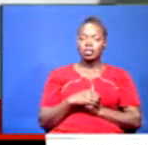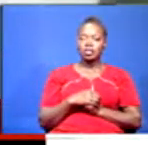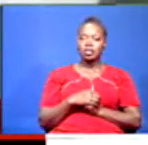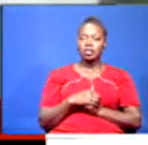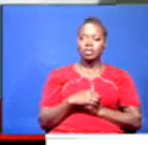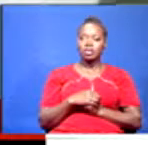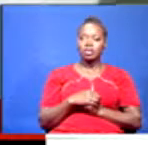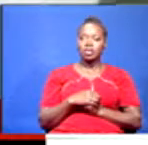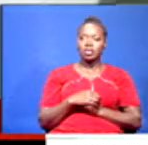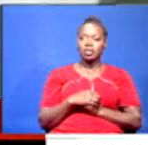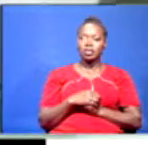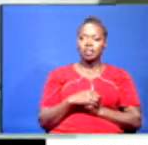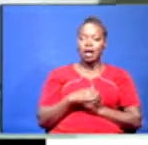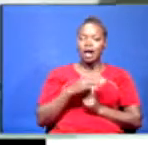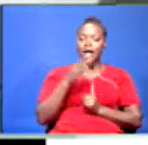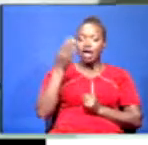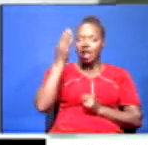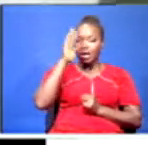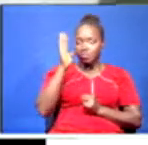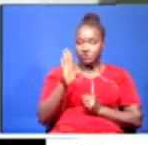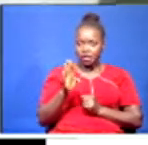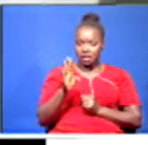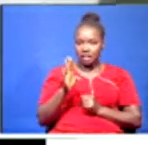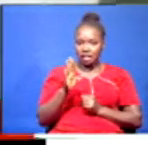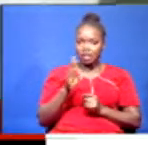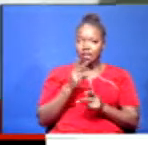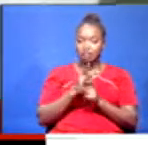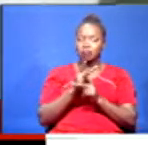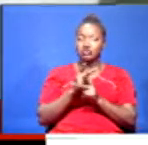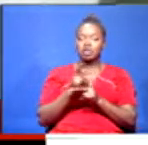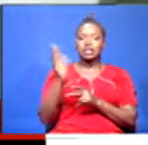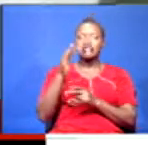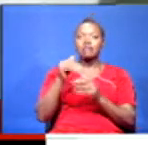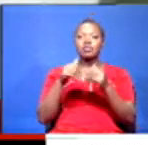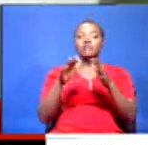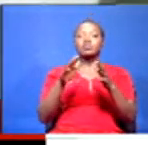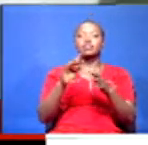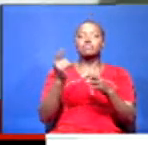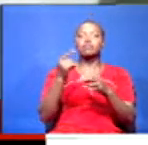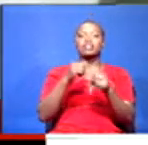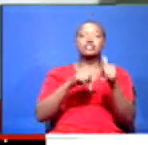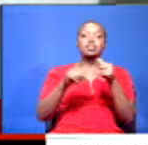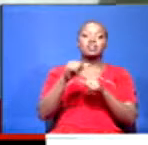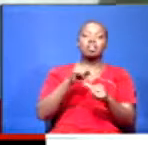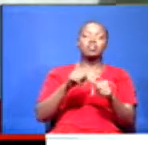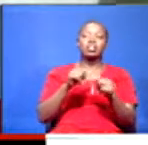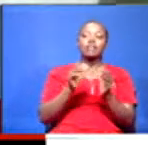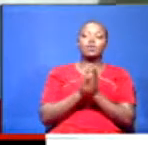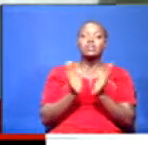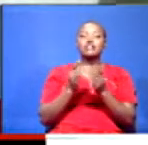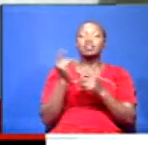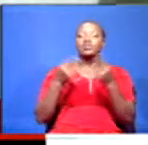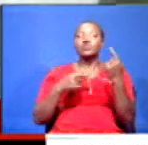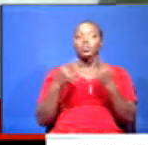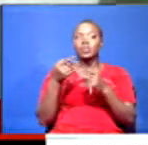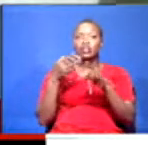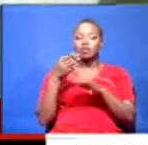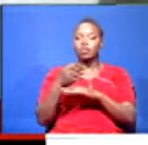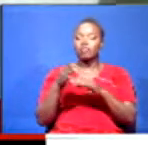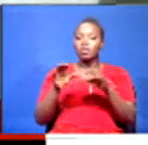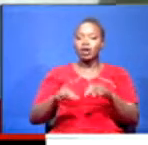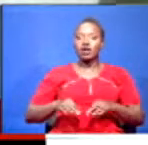Britain's Andy Murray maintained his record of never losing in the first round of Wimbledon with an encouraging win over Australia's